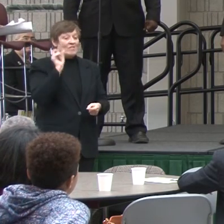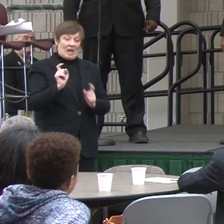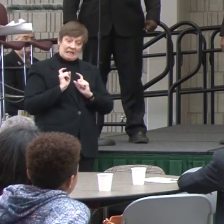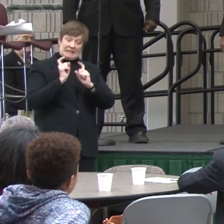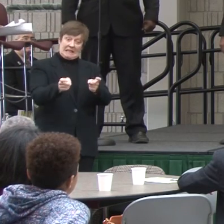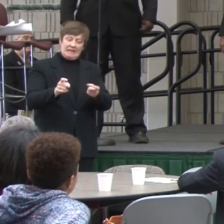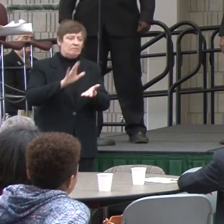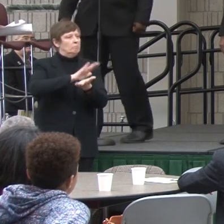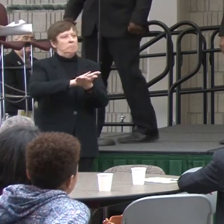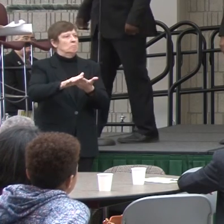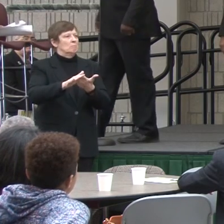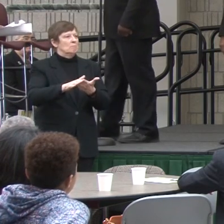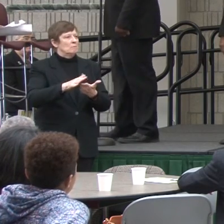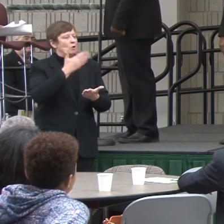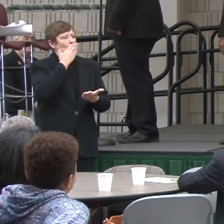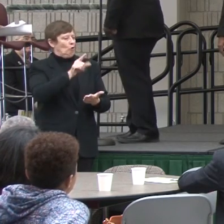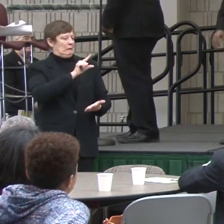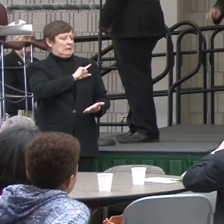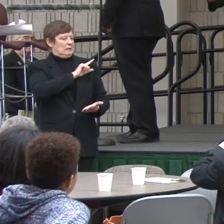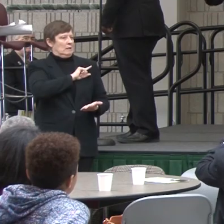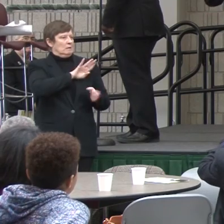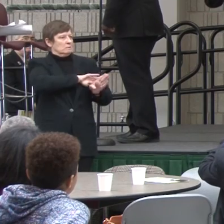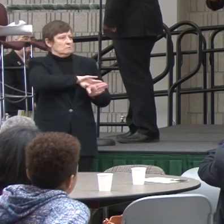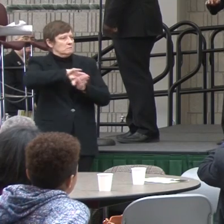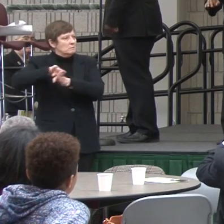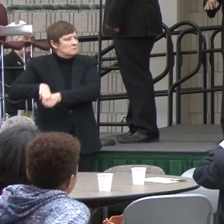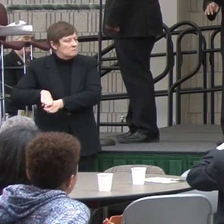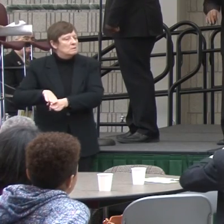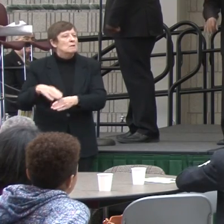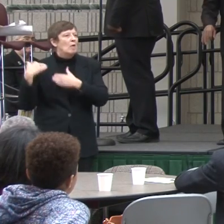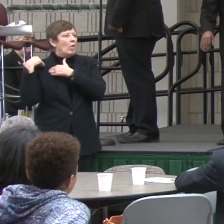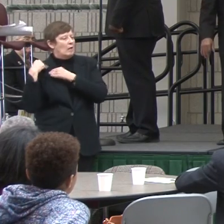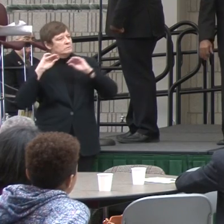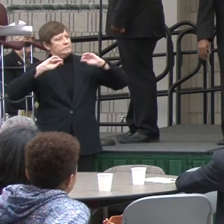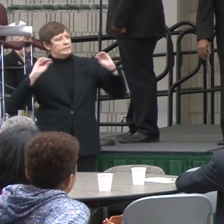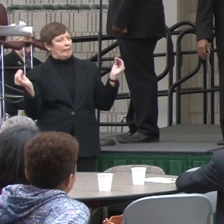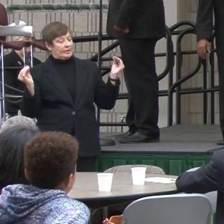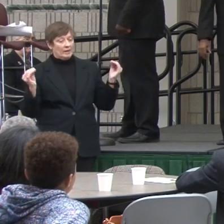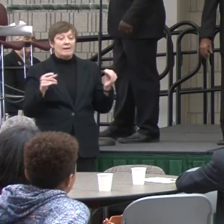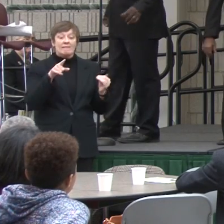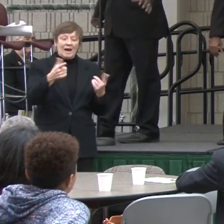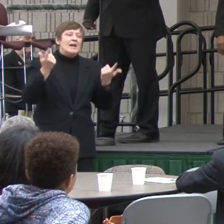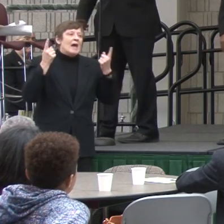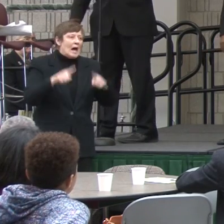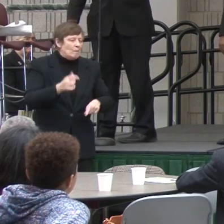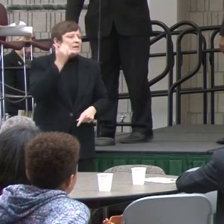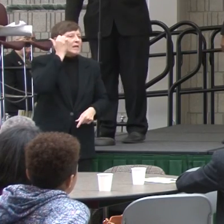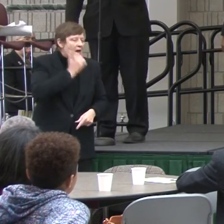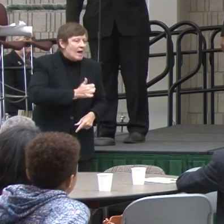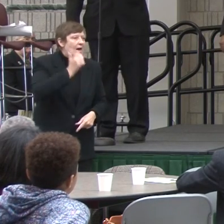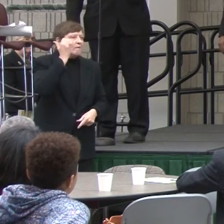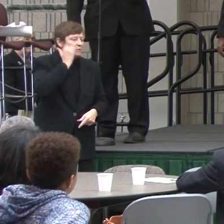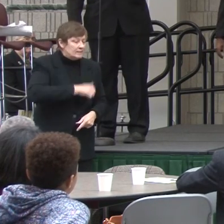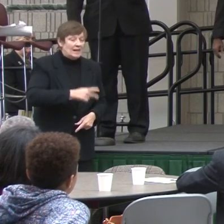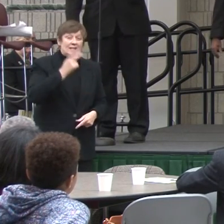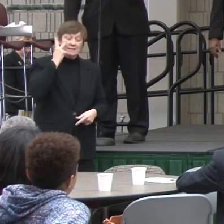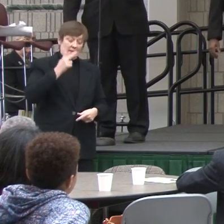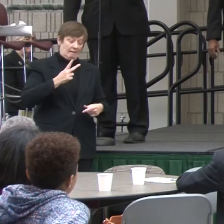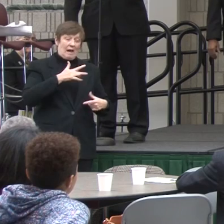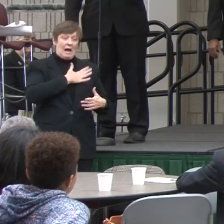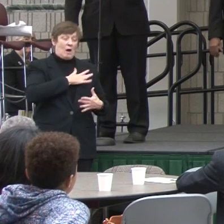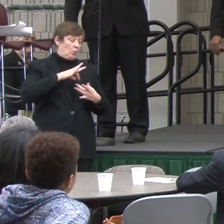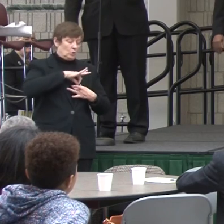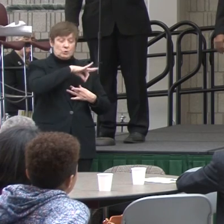clean and keeps the guilt off our turned backs. Life tsunamis happen on a daily. Causing the foreclosure of our souls